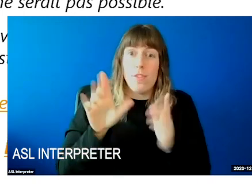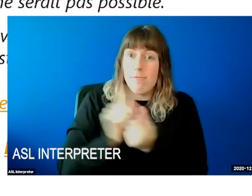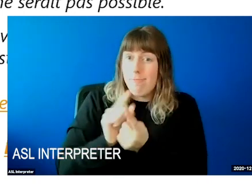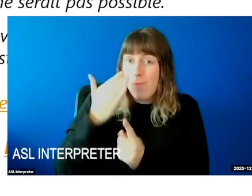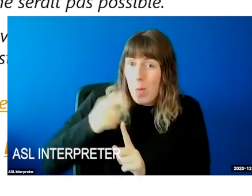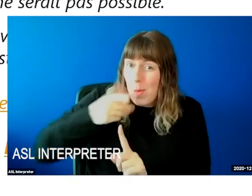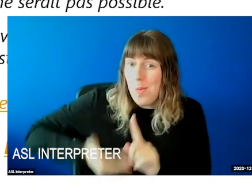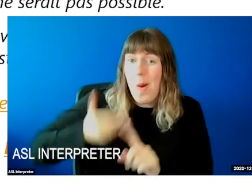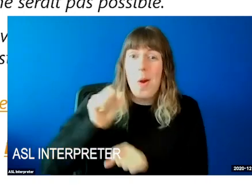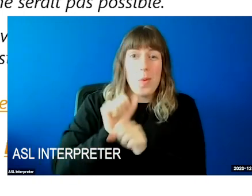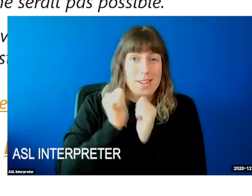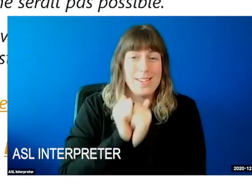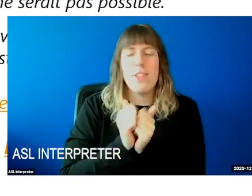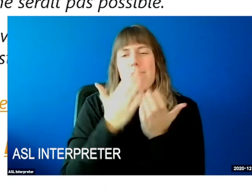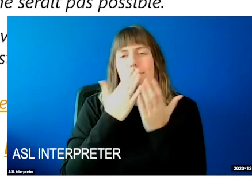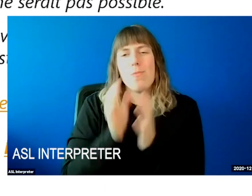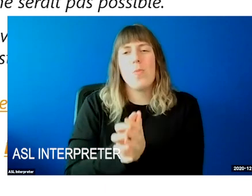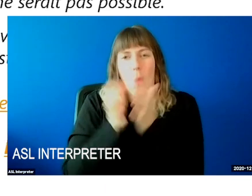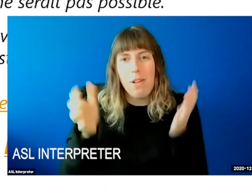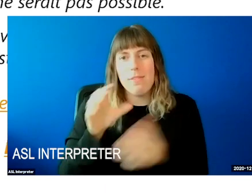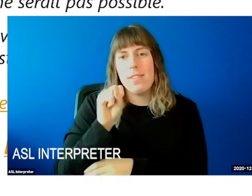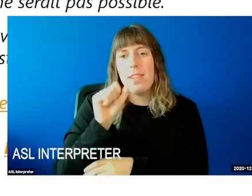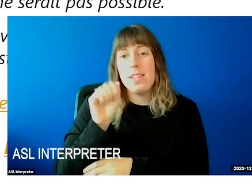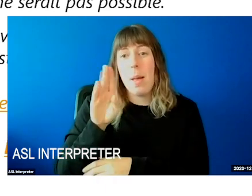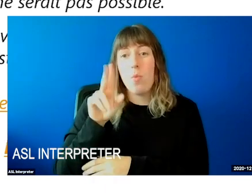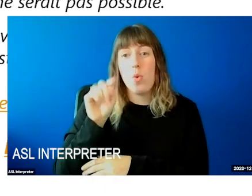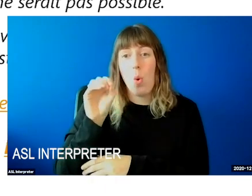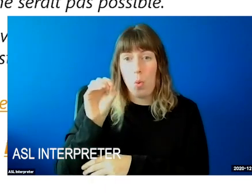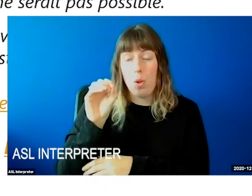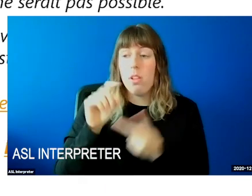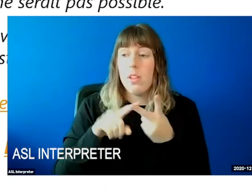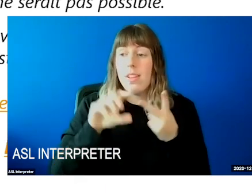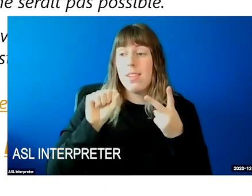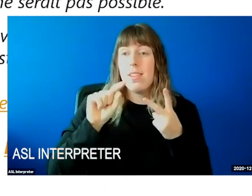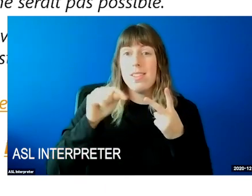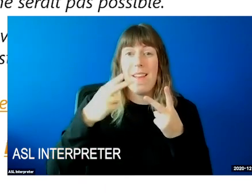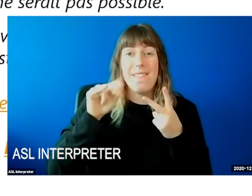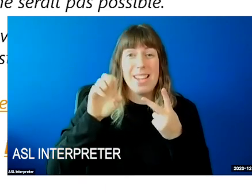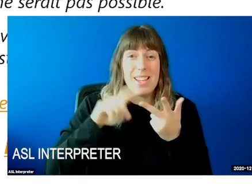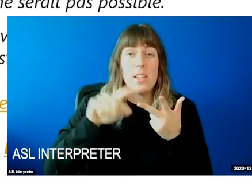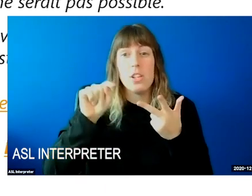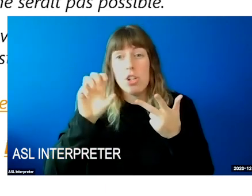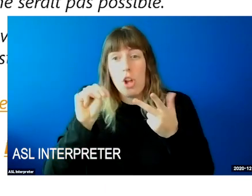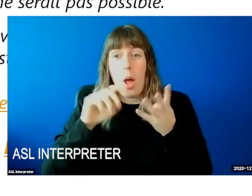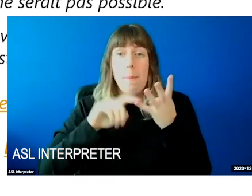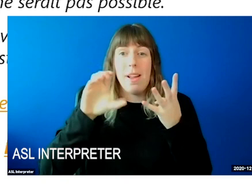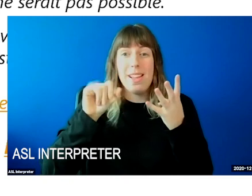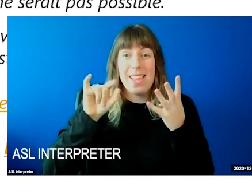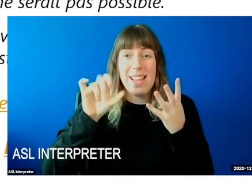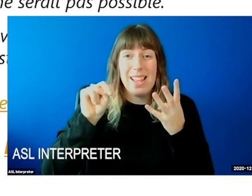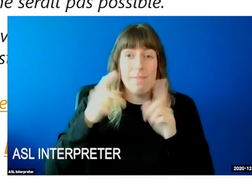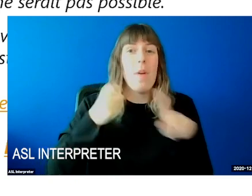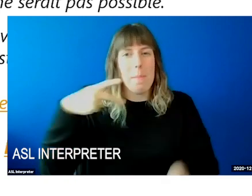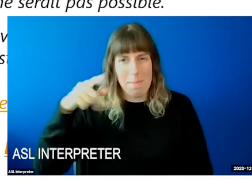you've provided. It's been great to get to know you and to work together with you. So thank you to the Saputo Foundation. Also to